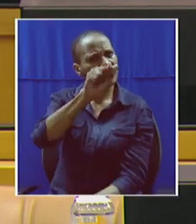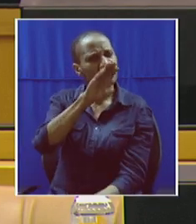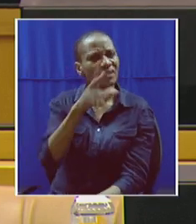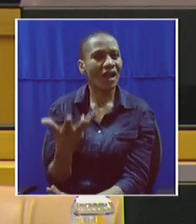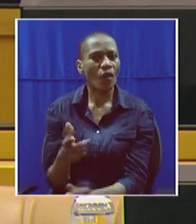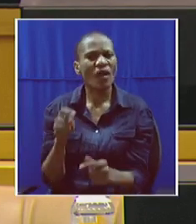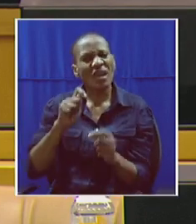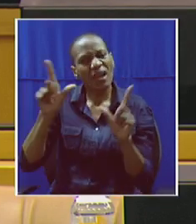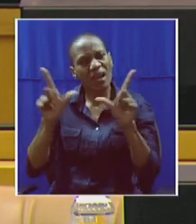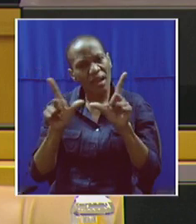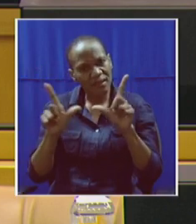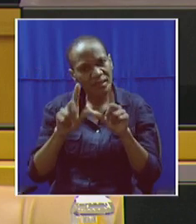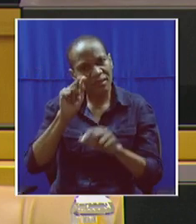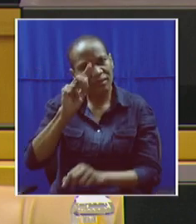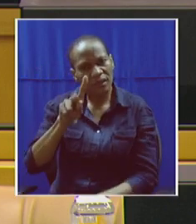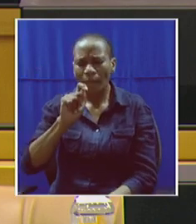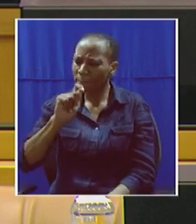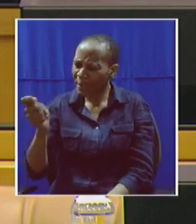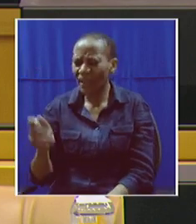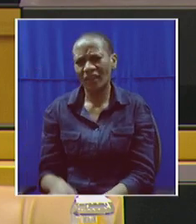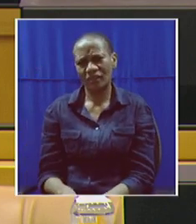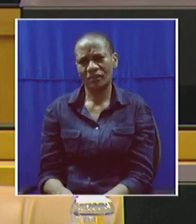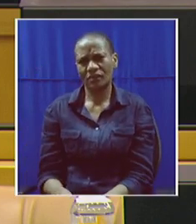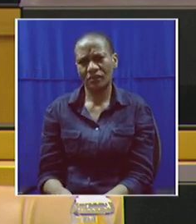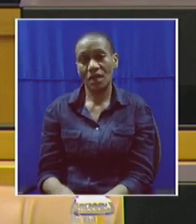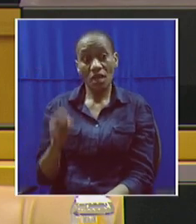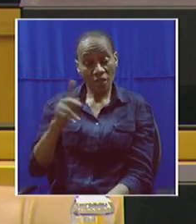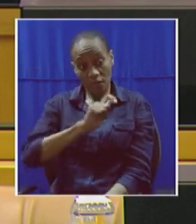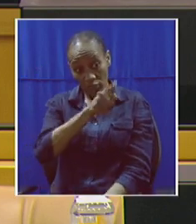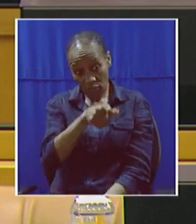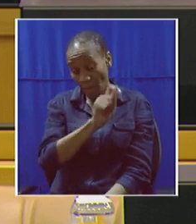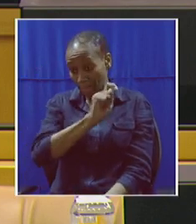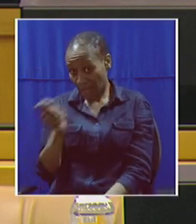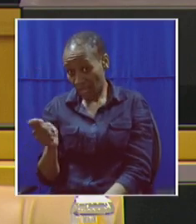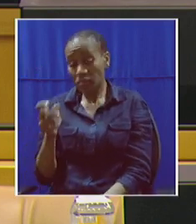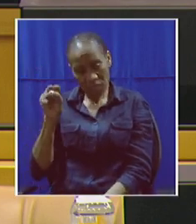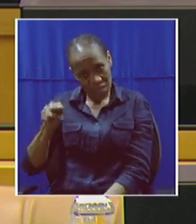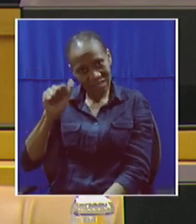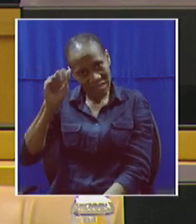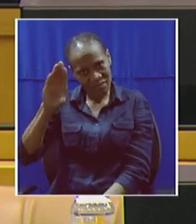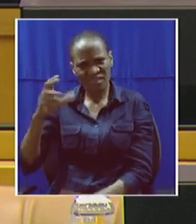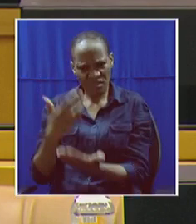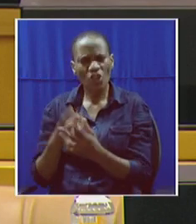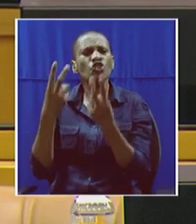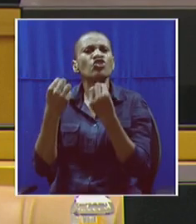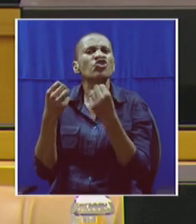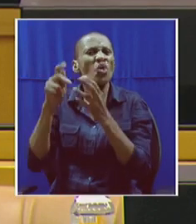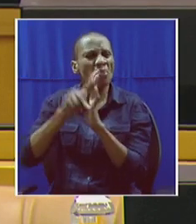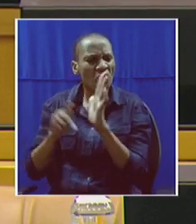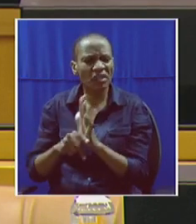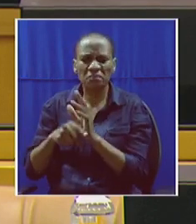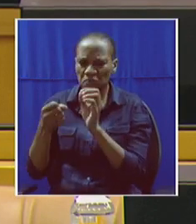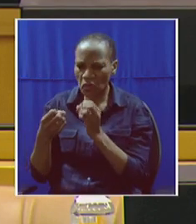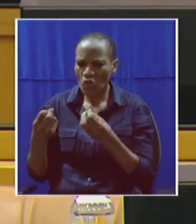license is to bring new content into the sabc so that we don't